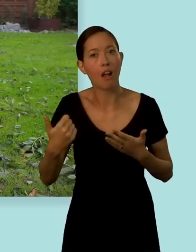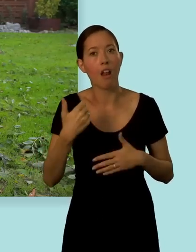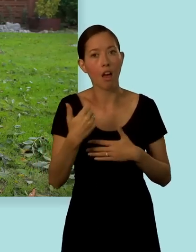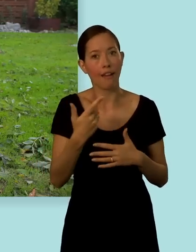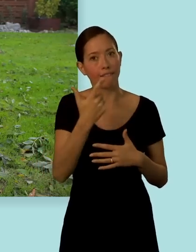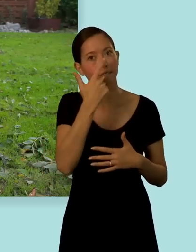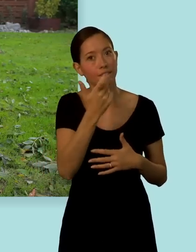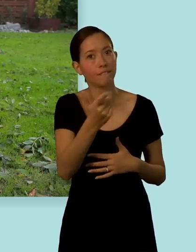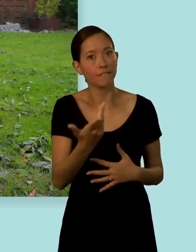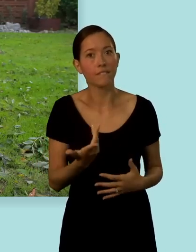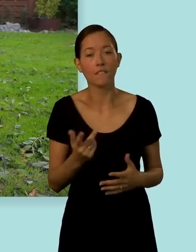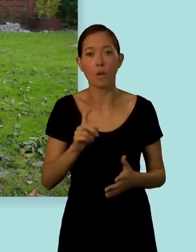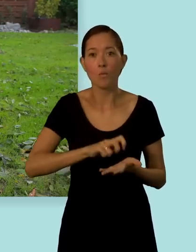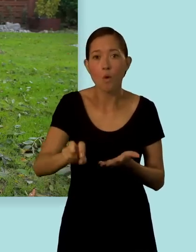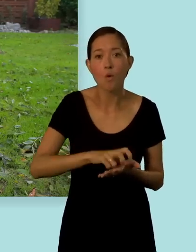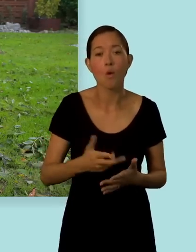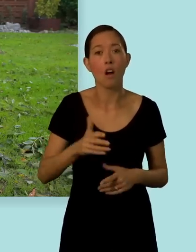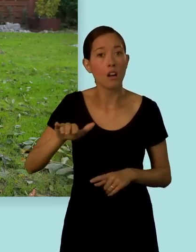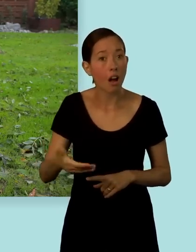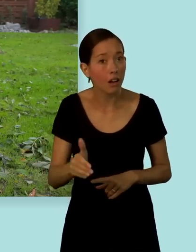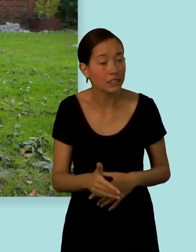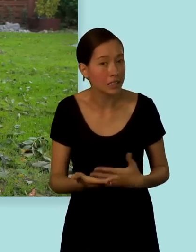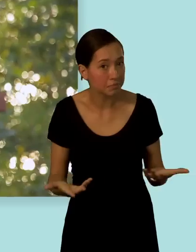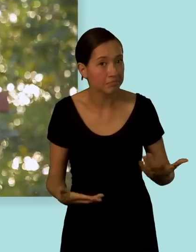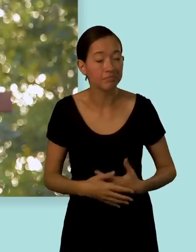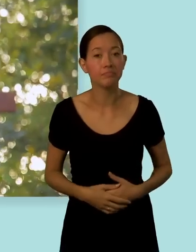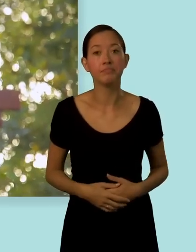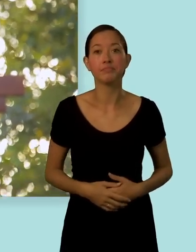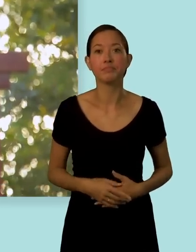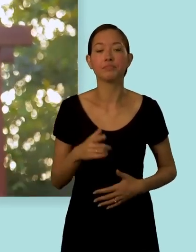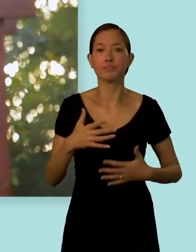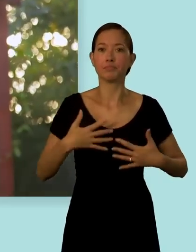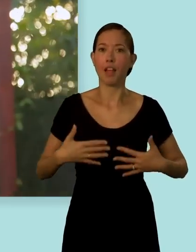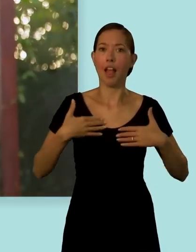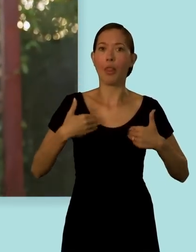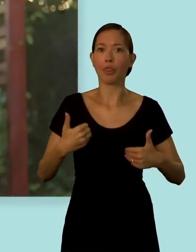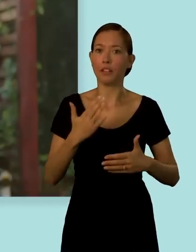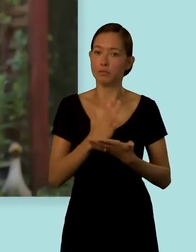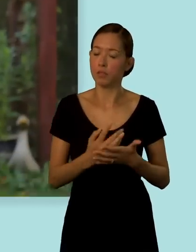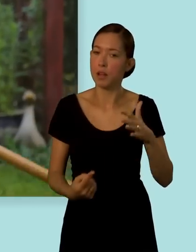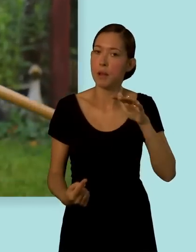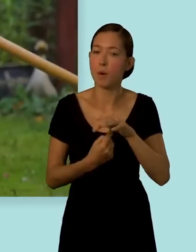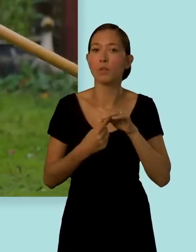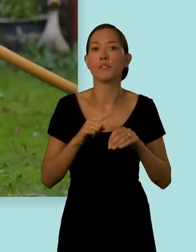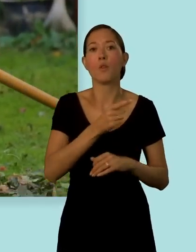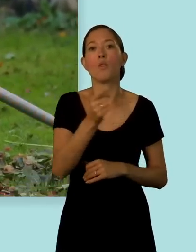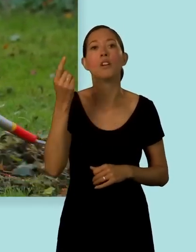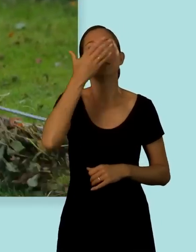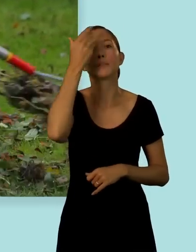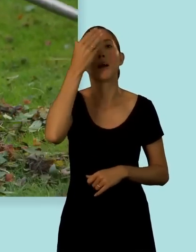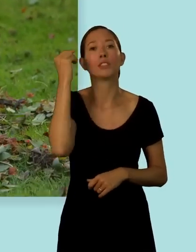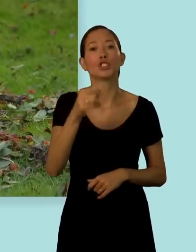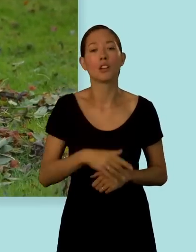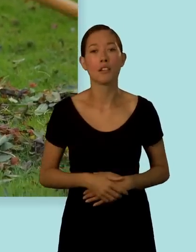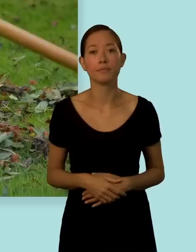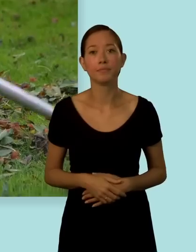regular physical exercise if you can. This can include things like walking and even gardening. Staying physically